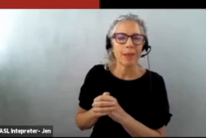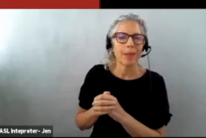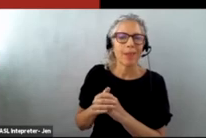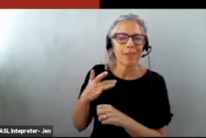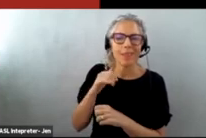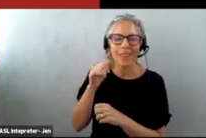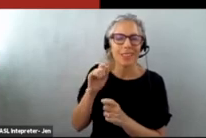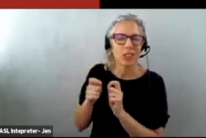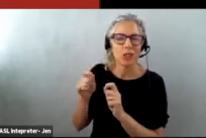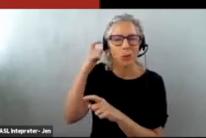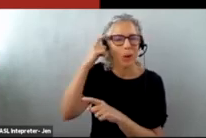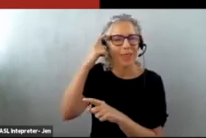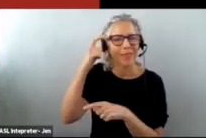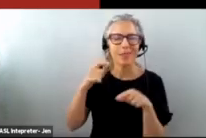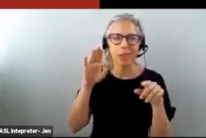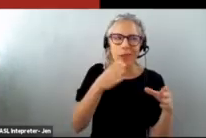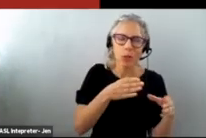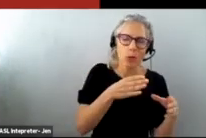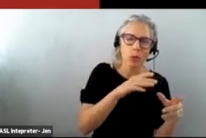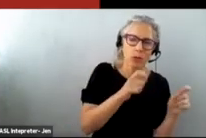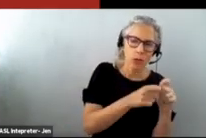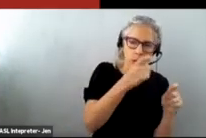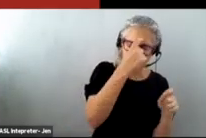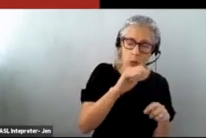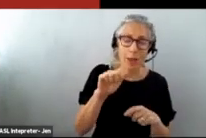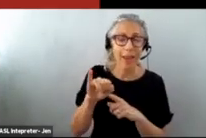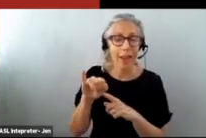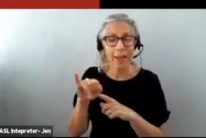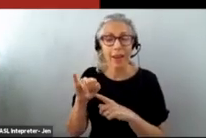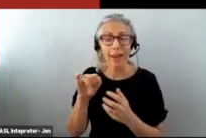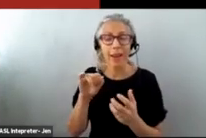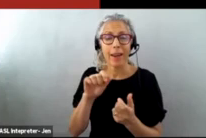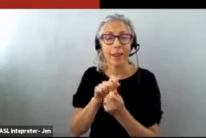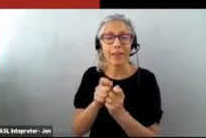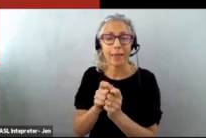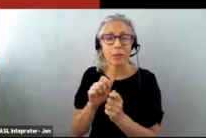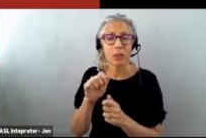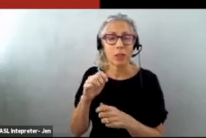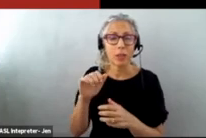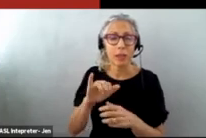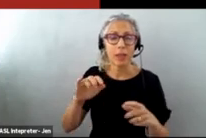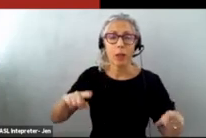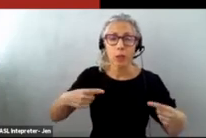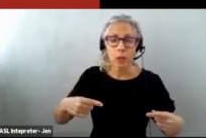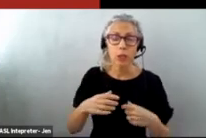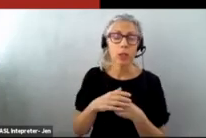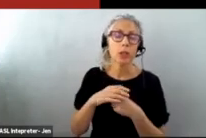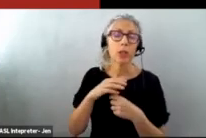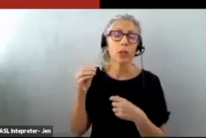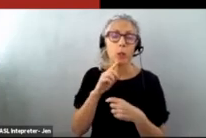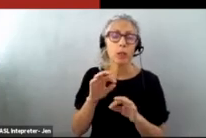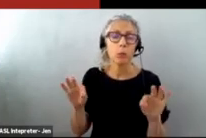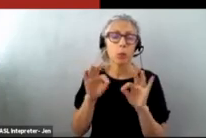change your brain. And so I think that AI and particularly adaption, like the wheelchairs that Deja was talking about, is